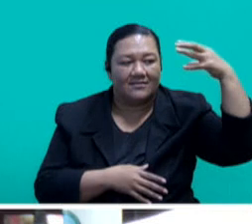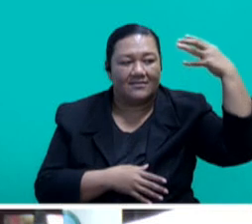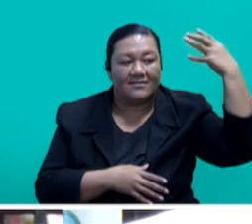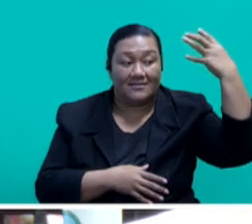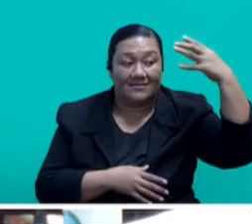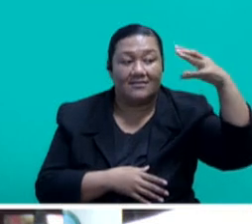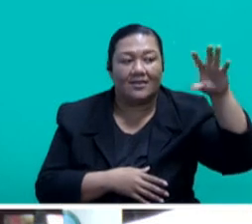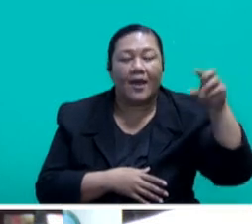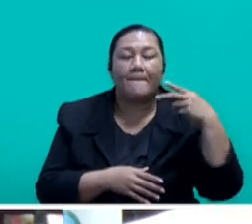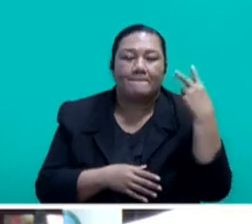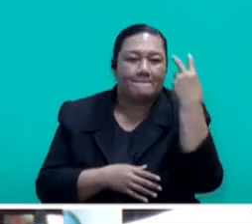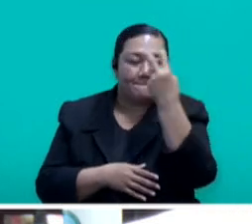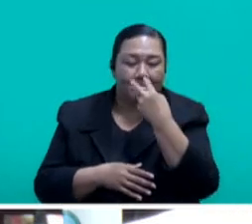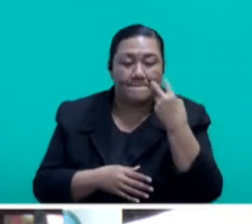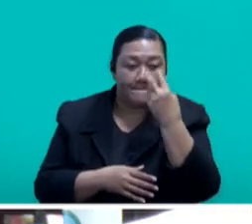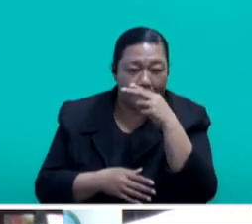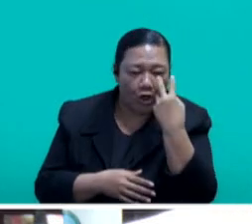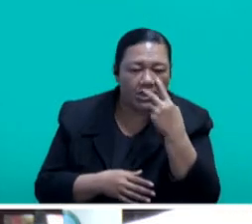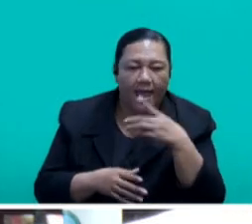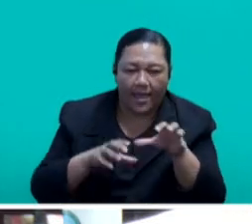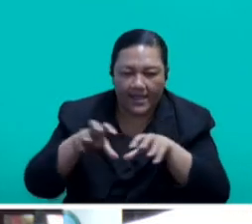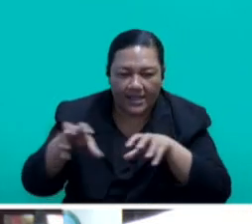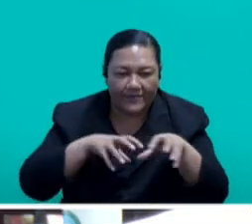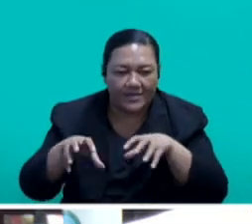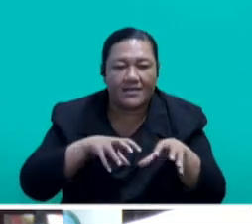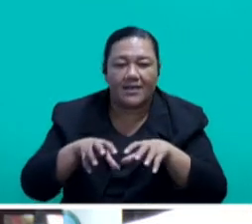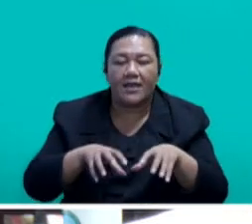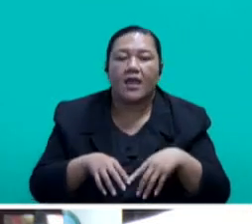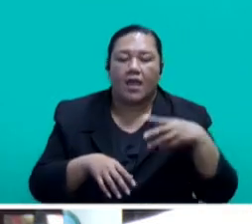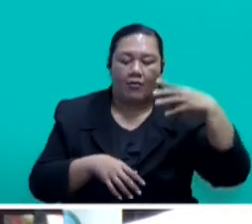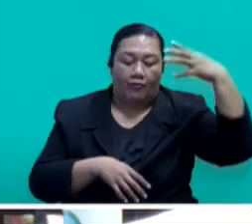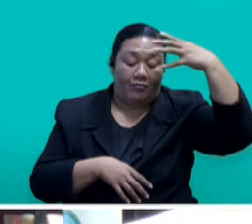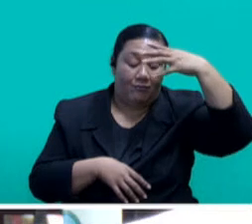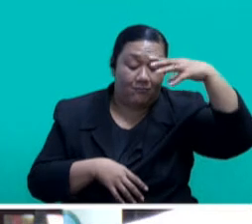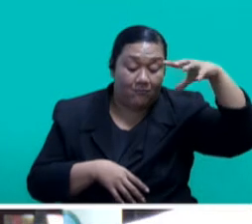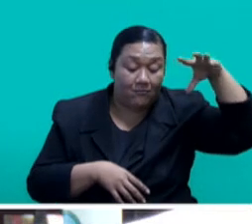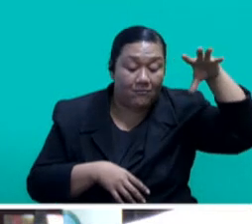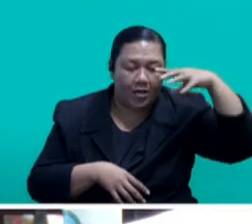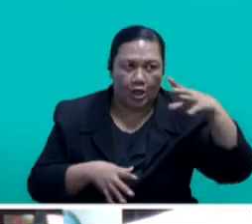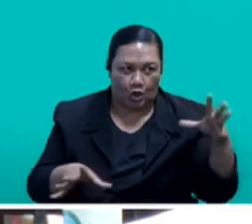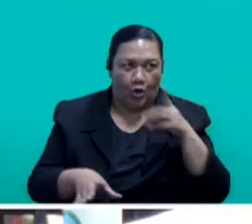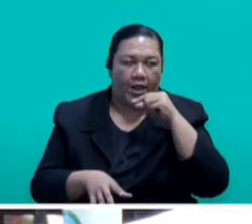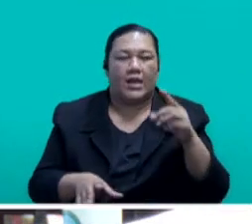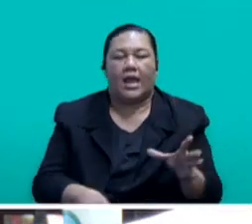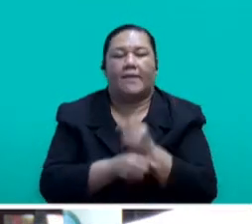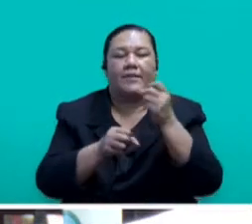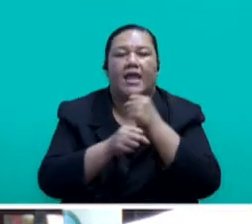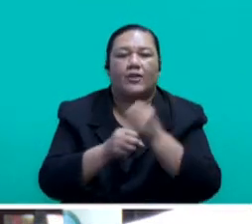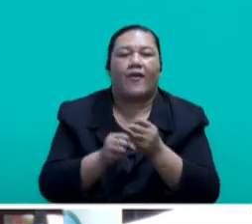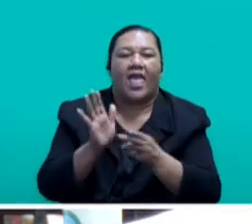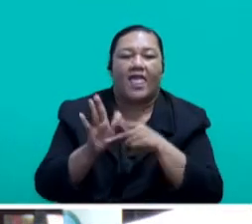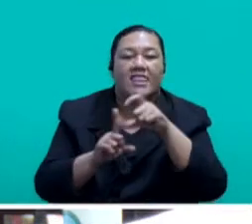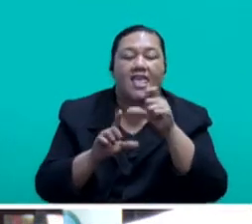to monitor seismic activities and its operations so that we can update our NDMO operations here in